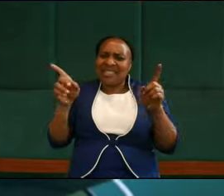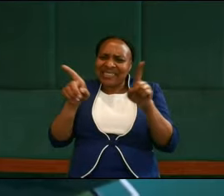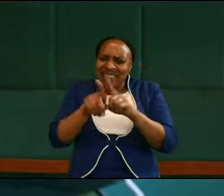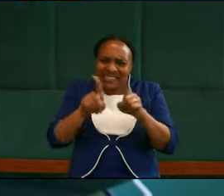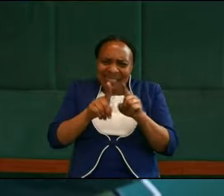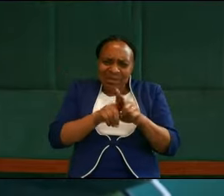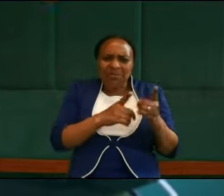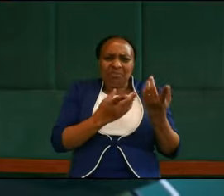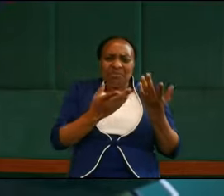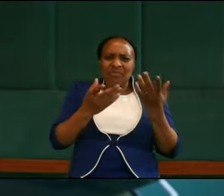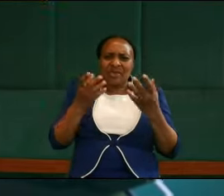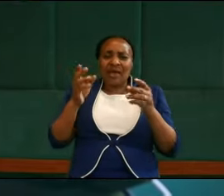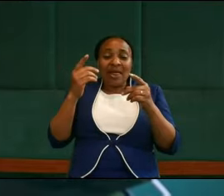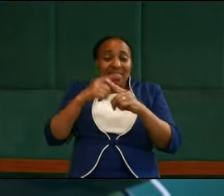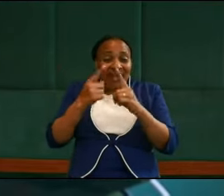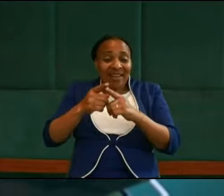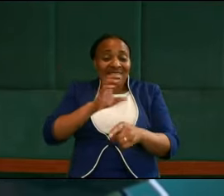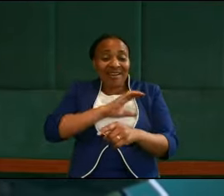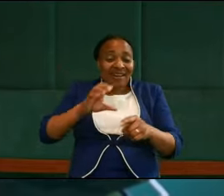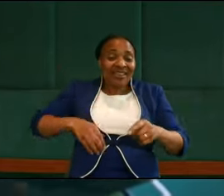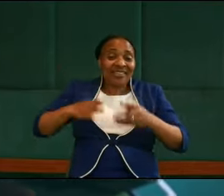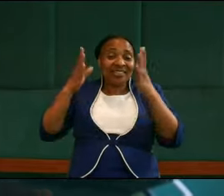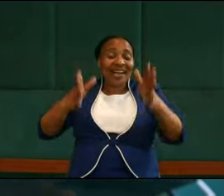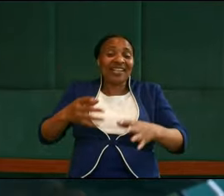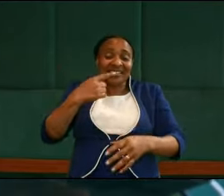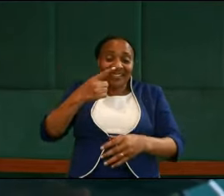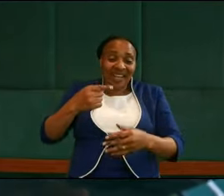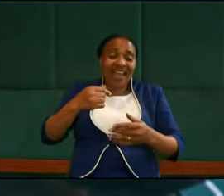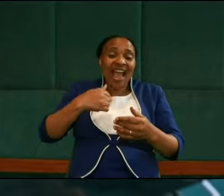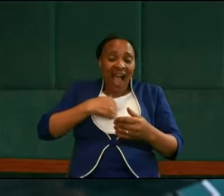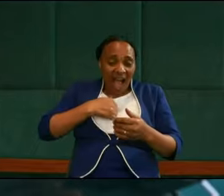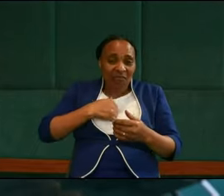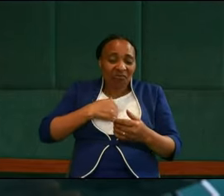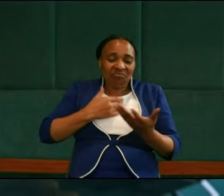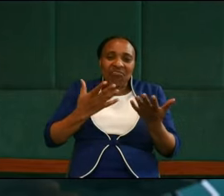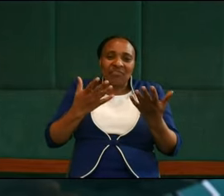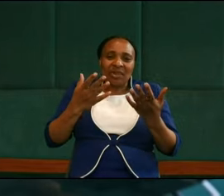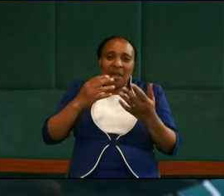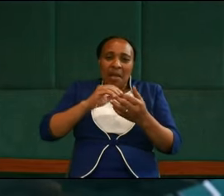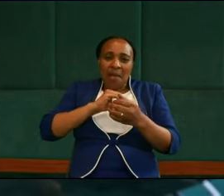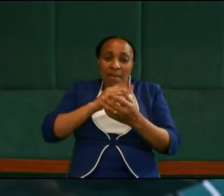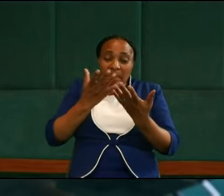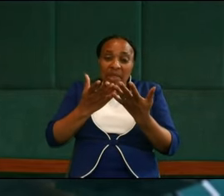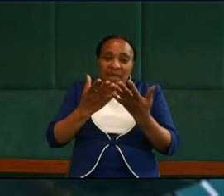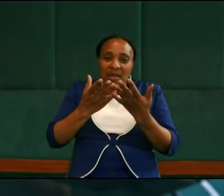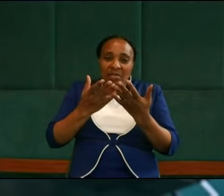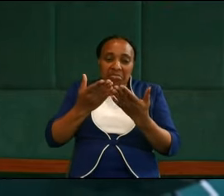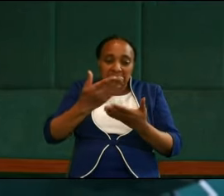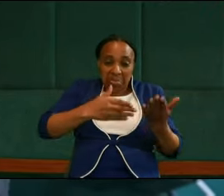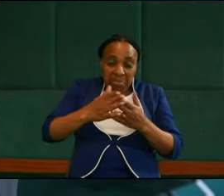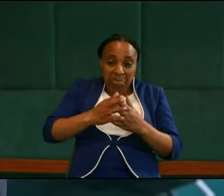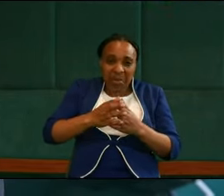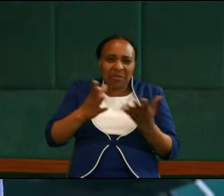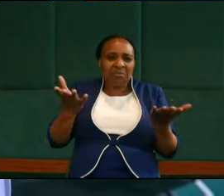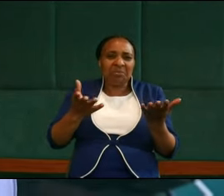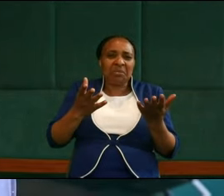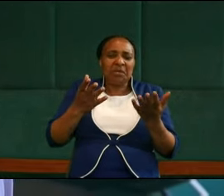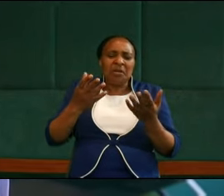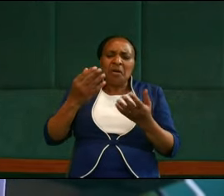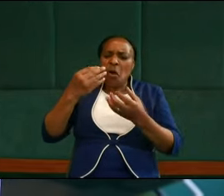Yet, Christians profess Christianity, but the effect cannot be seen. Fellowship of fake